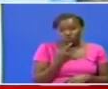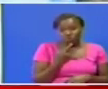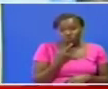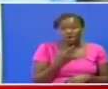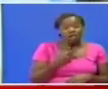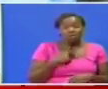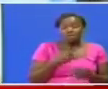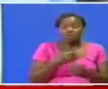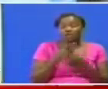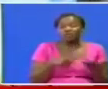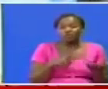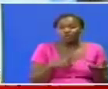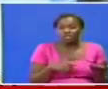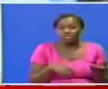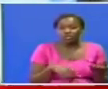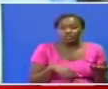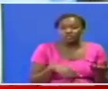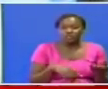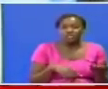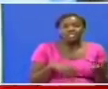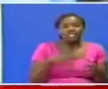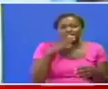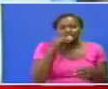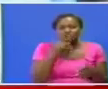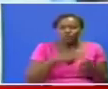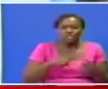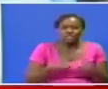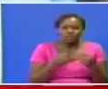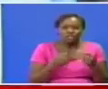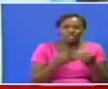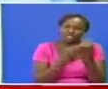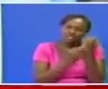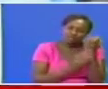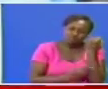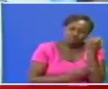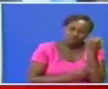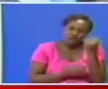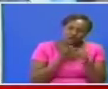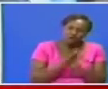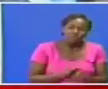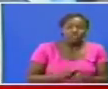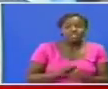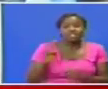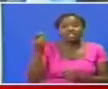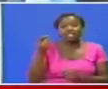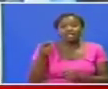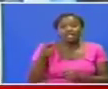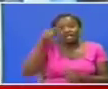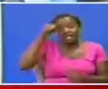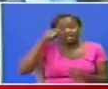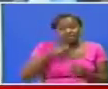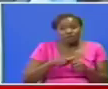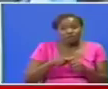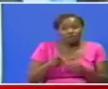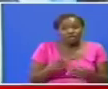and where I want to lead Kenya. As a small boy growing up in a poor and marginalized part of Kenya, I remember my dear mother teaching